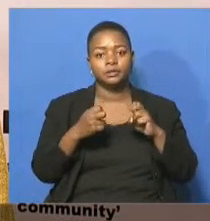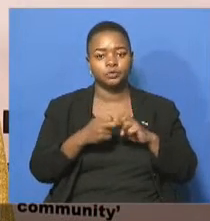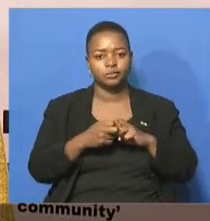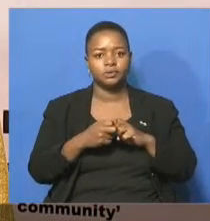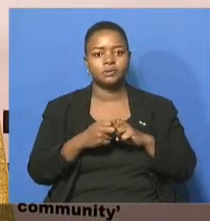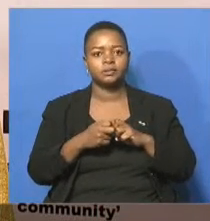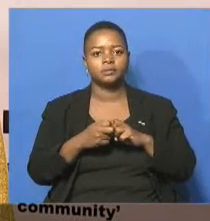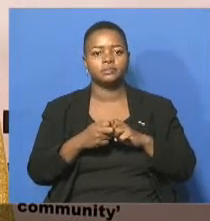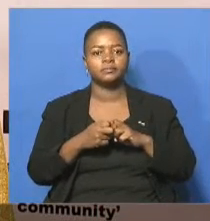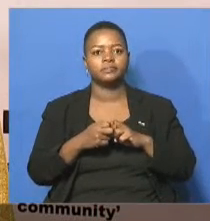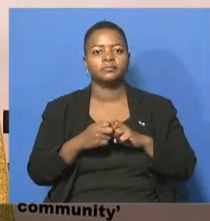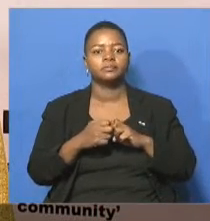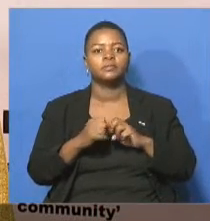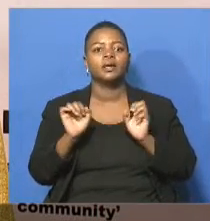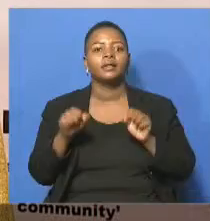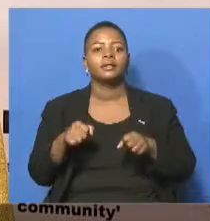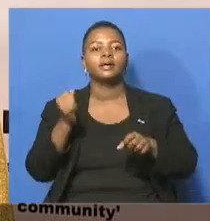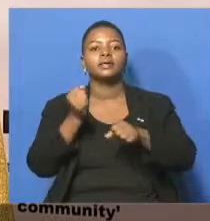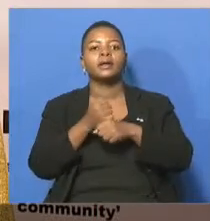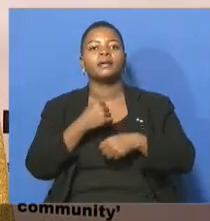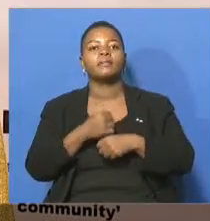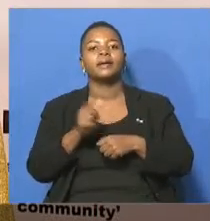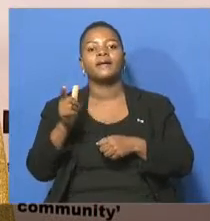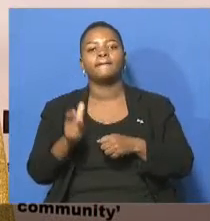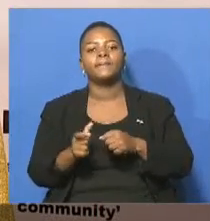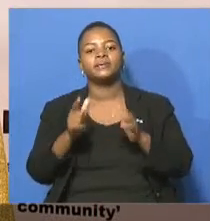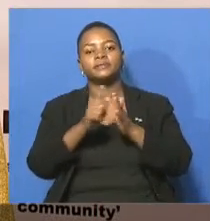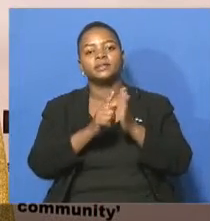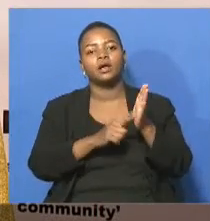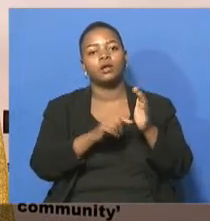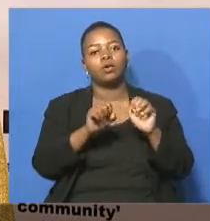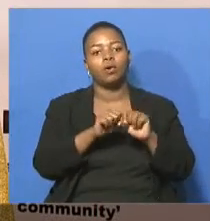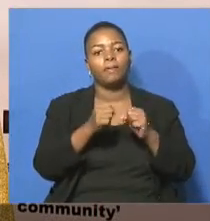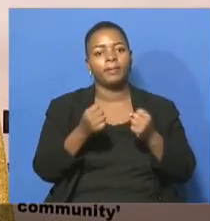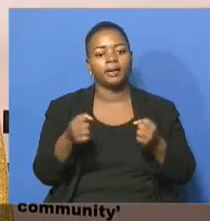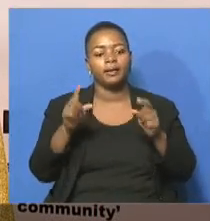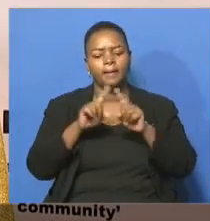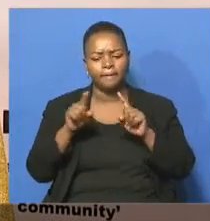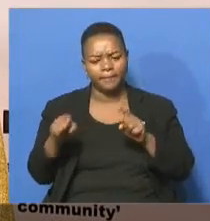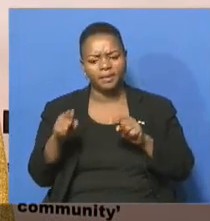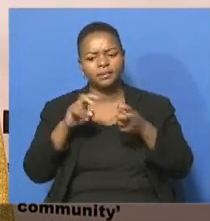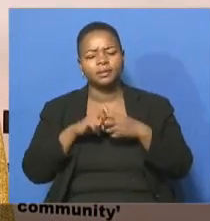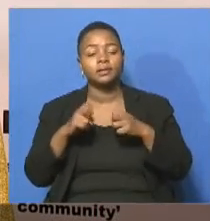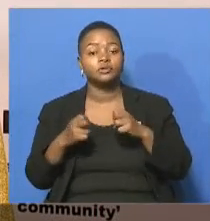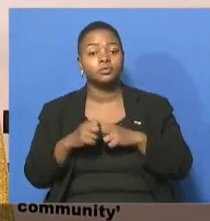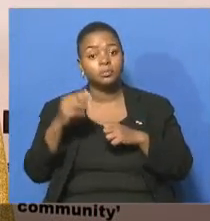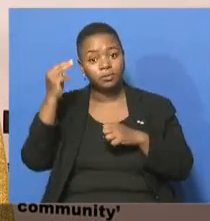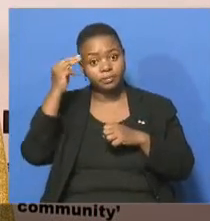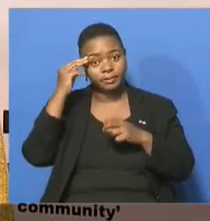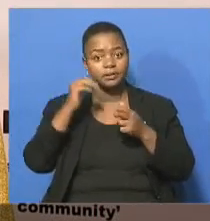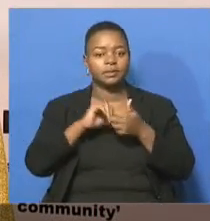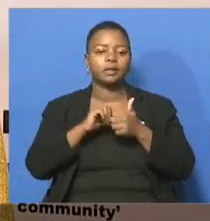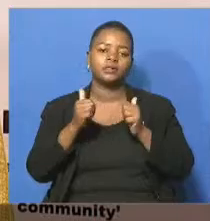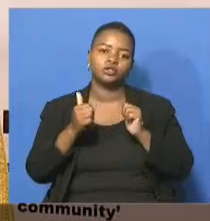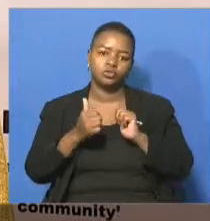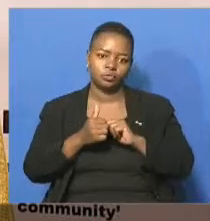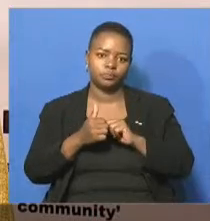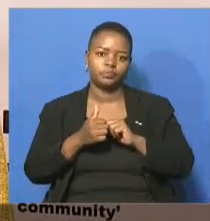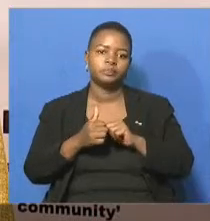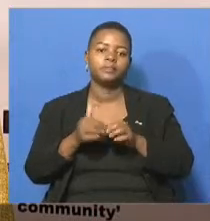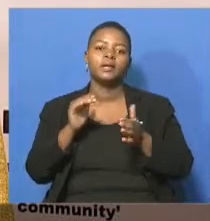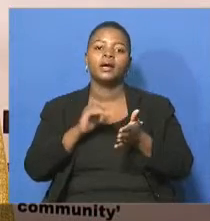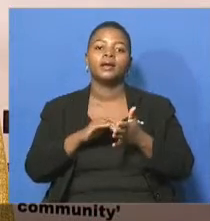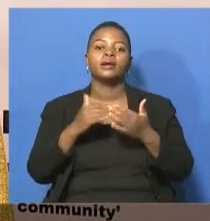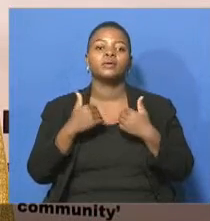di kgona go dira gore motho a heletse a dira molato, mme e le gore ke dikgang tsa mental issues. Re setse